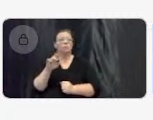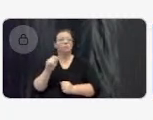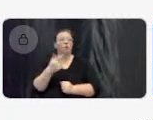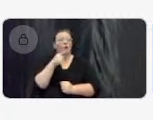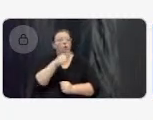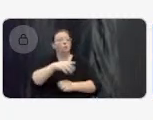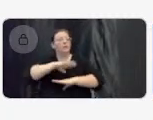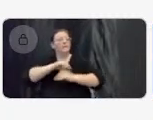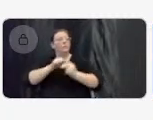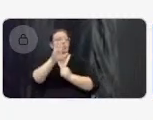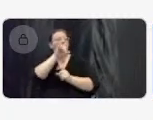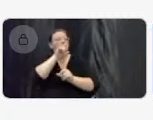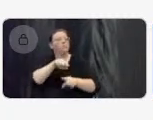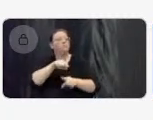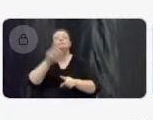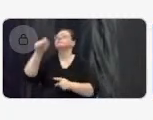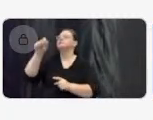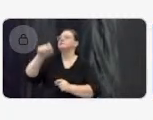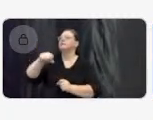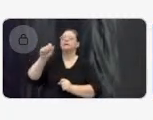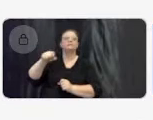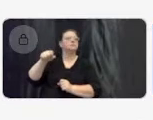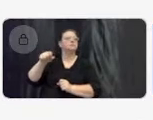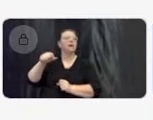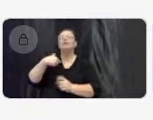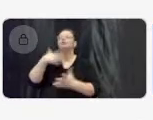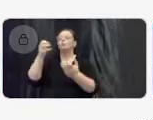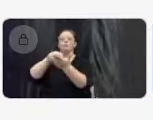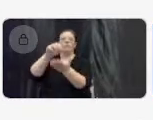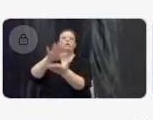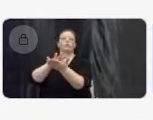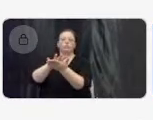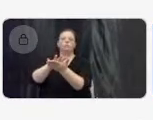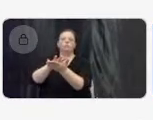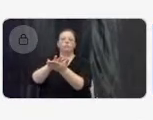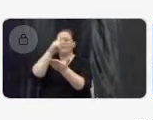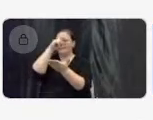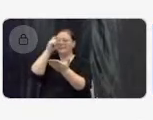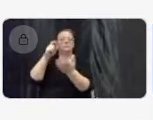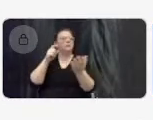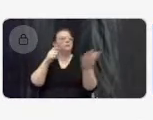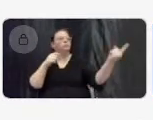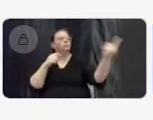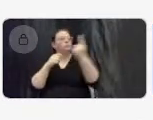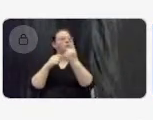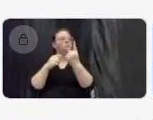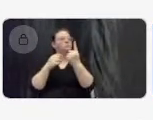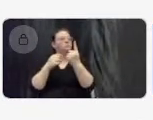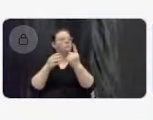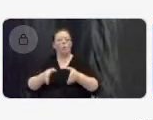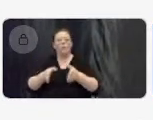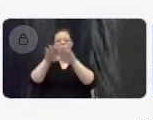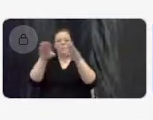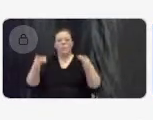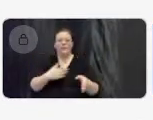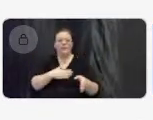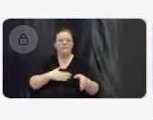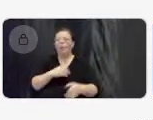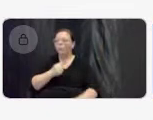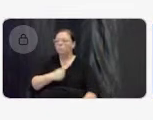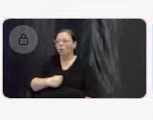gentleman. Yes, sir, I just got to go on record, because a lot of parties. You want to speak at the podium, please, sir?